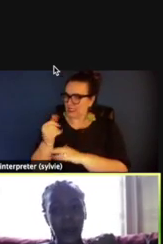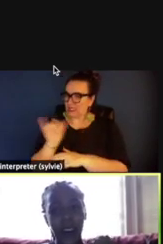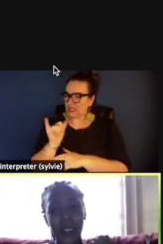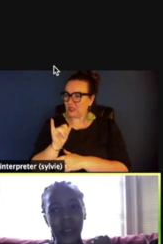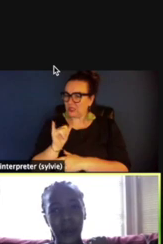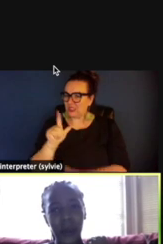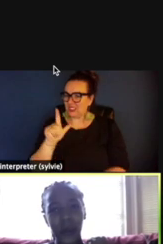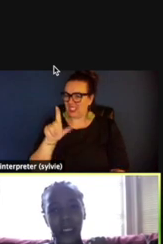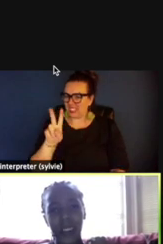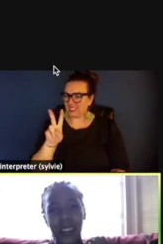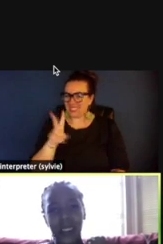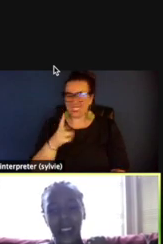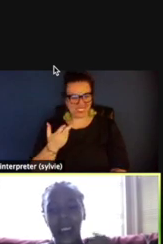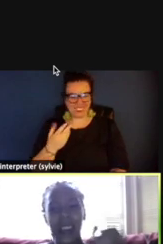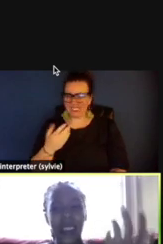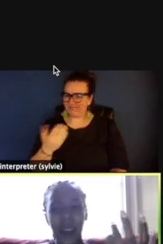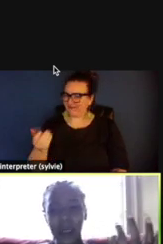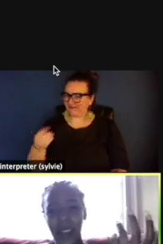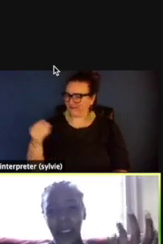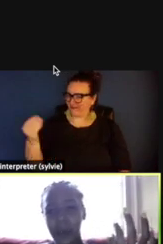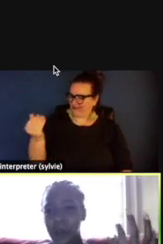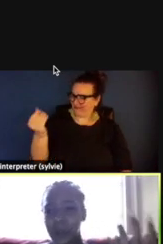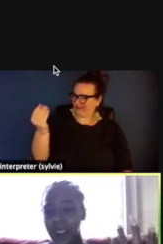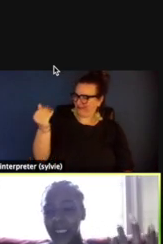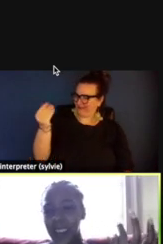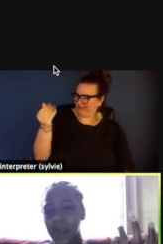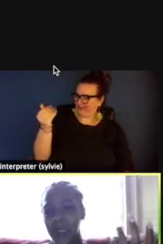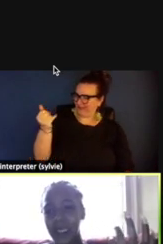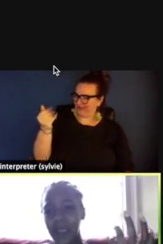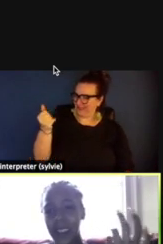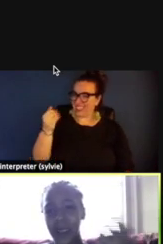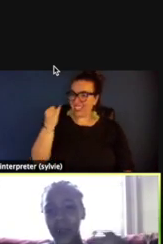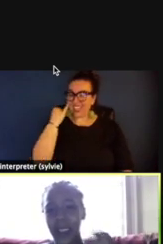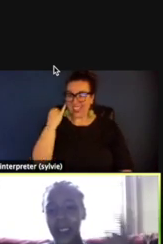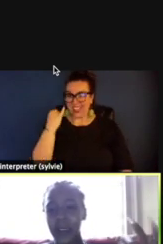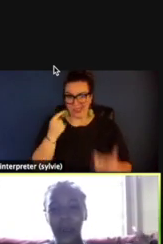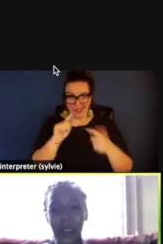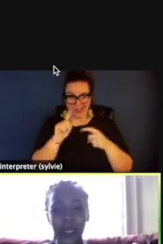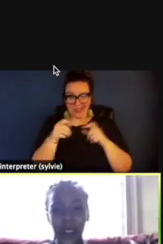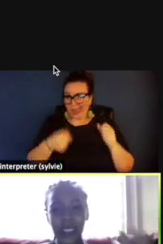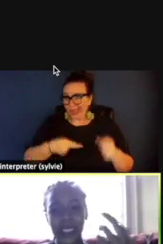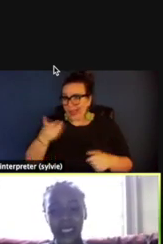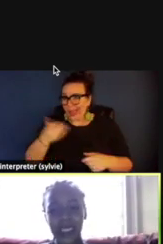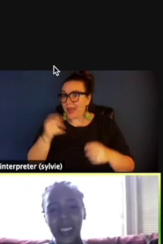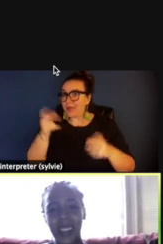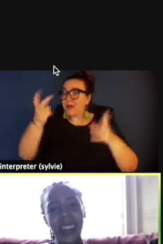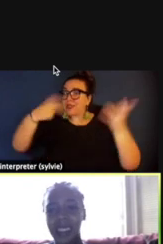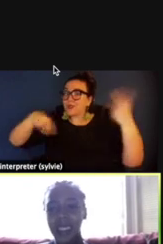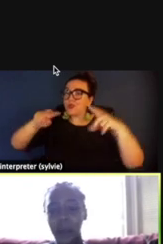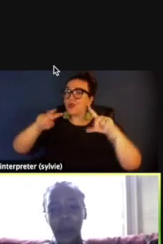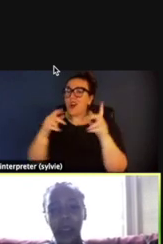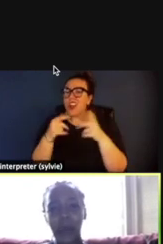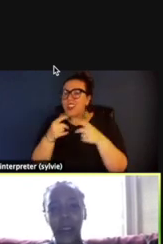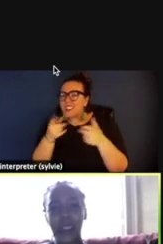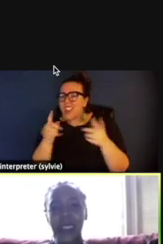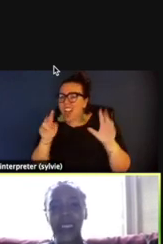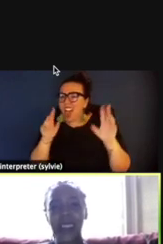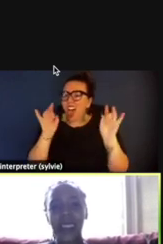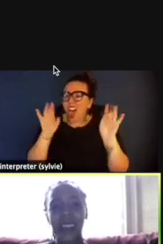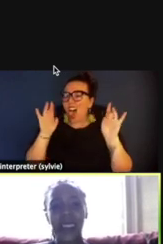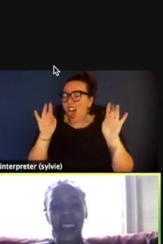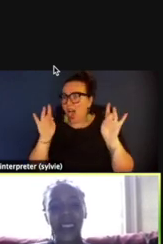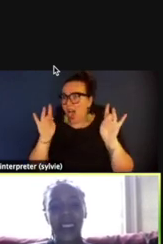to do like anything outside of, I guess, gambling in Vegas. So like any of the tourist attractions and things like that, yeah, they're pretty